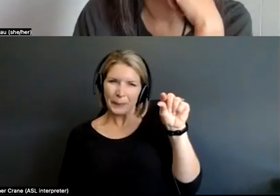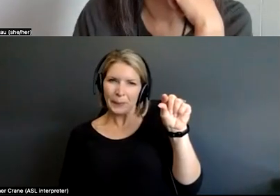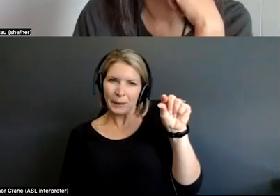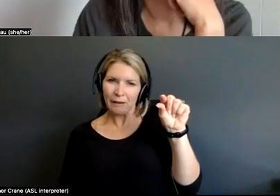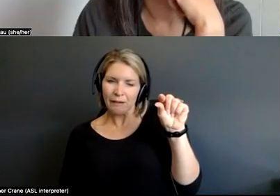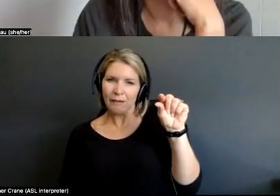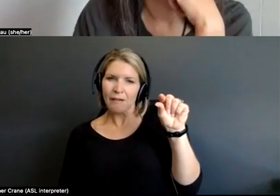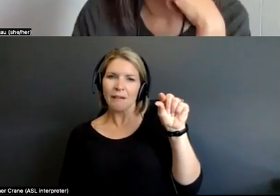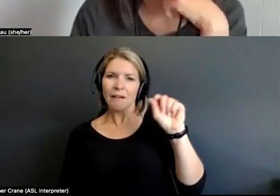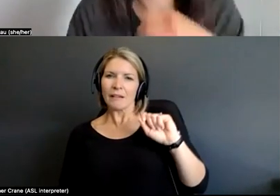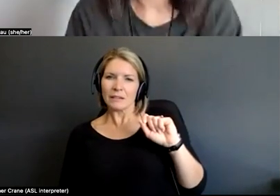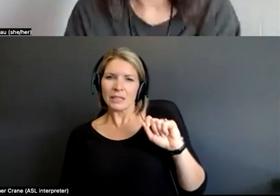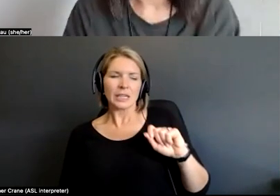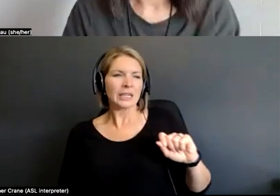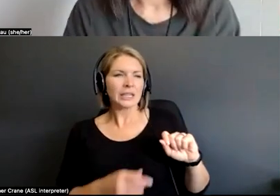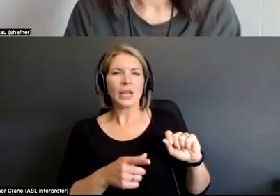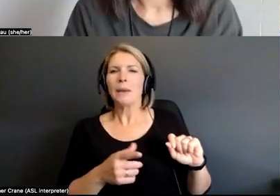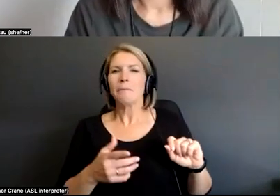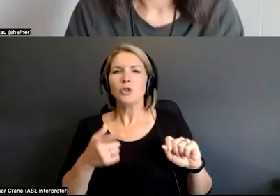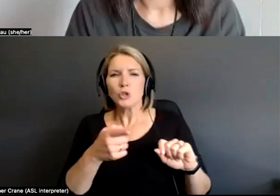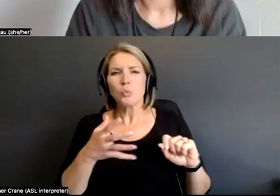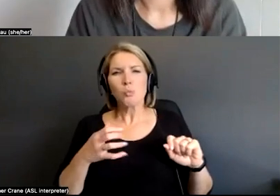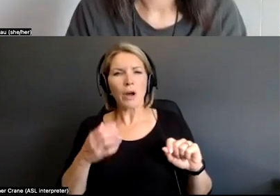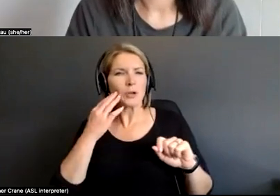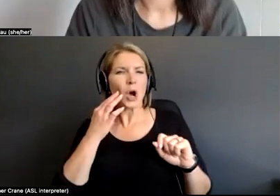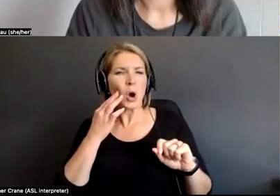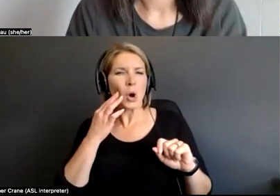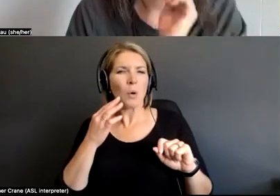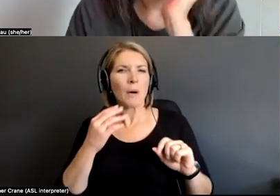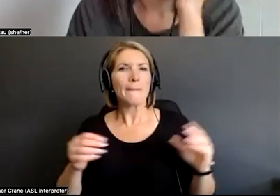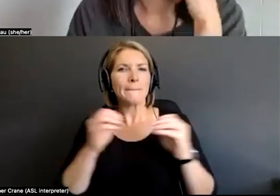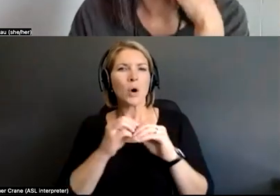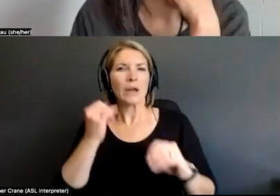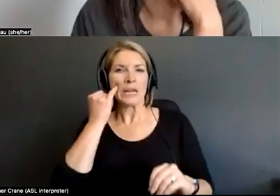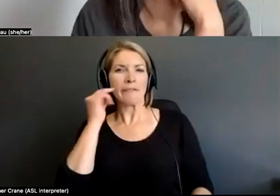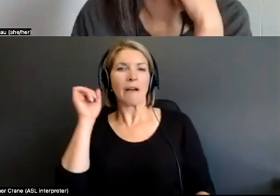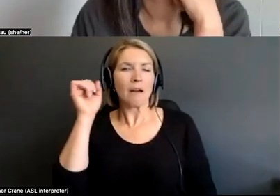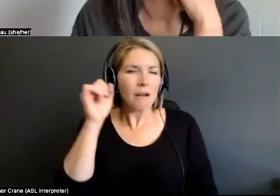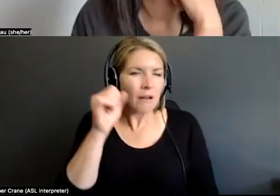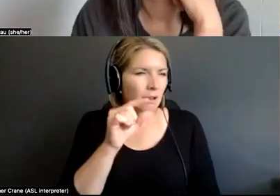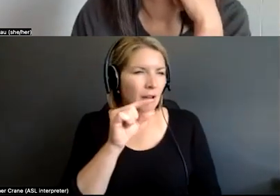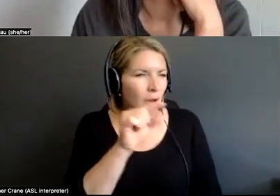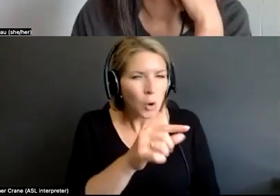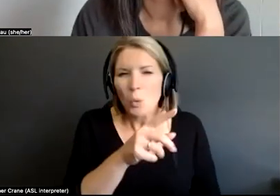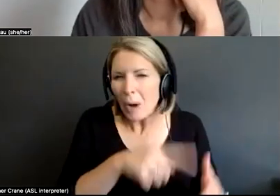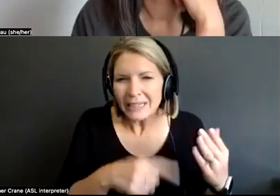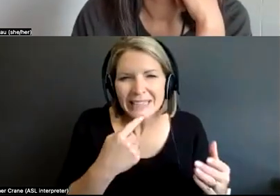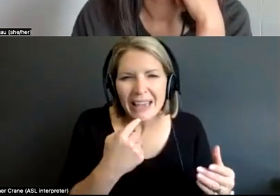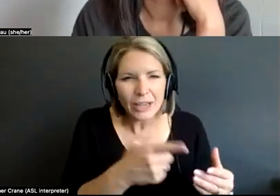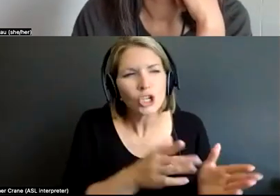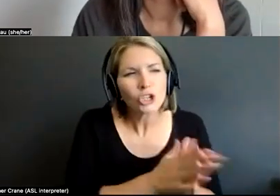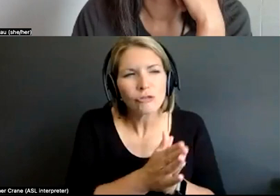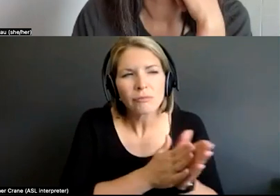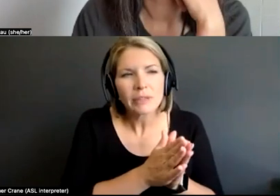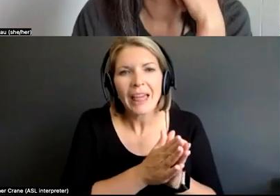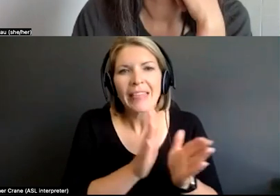suitable companion. What? You know, you're leaning in, and that leaning right. in, I think, is critical. I think one cover that I've